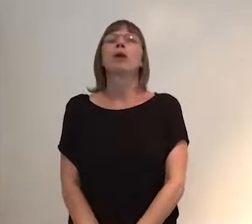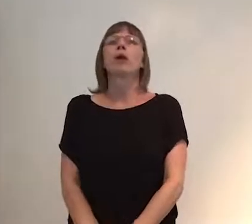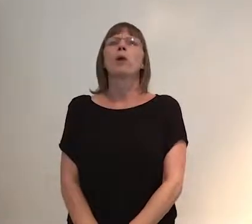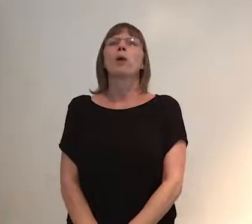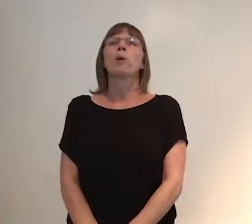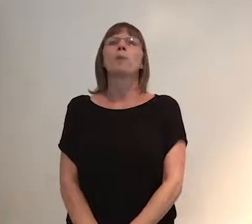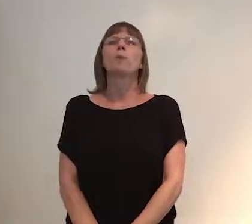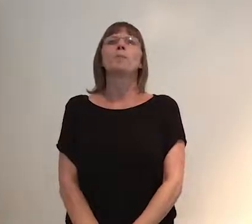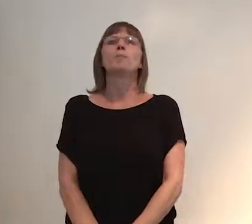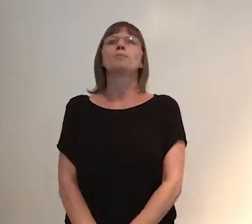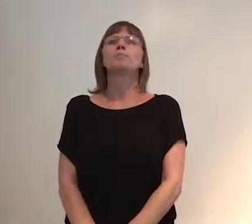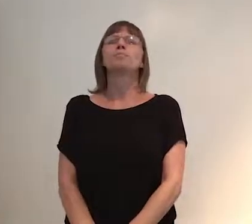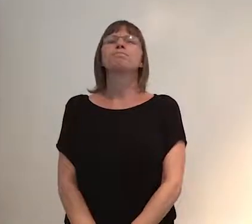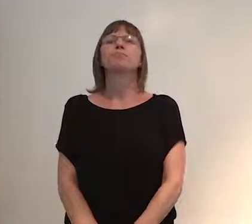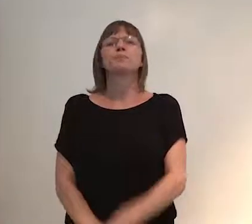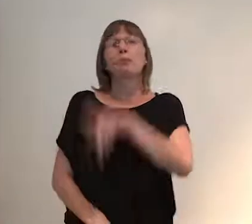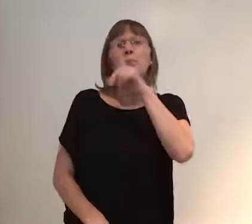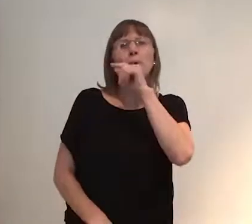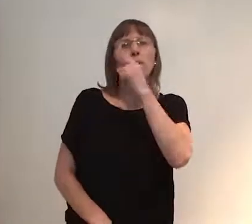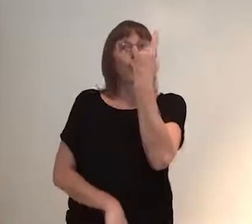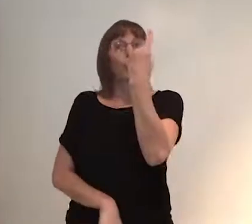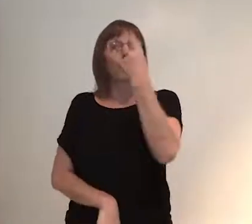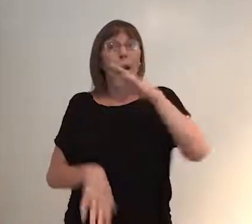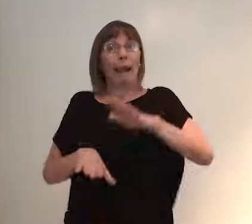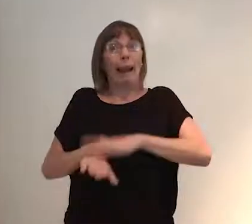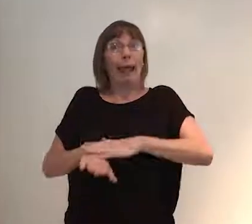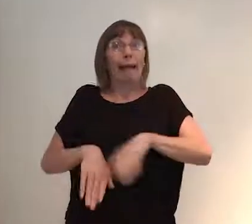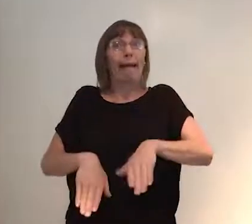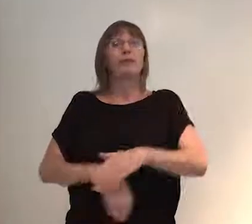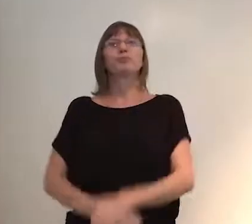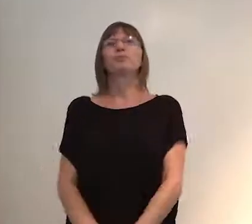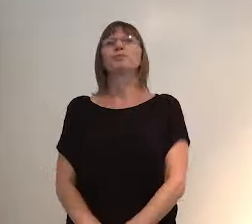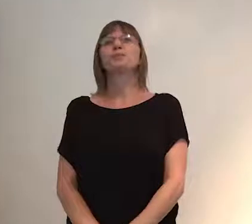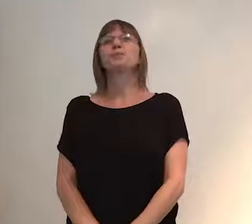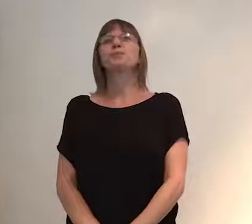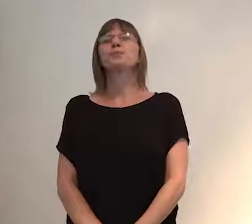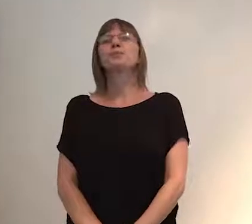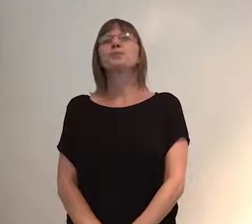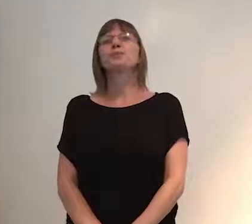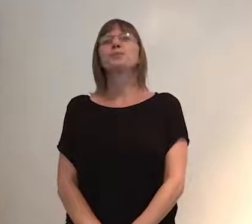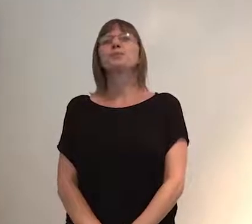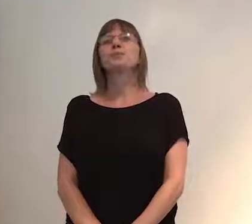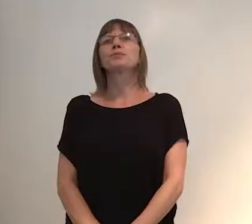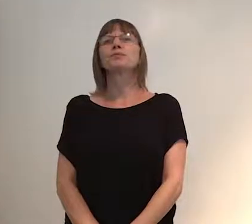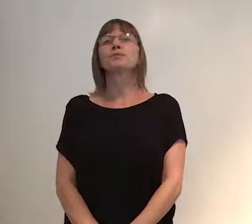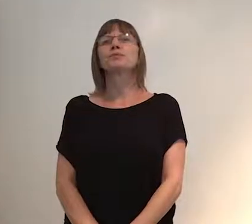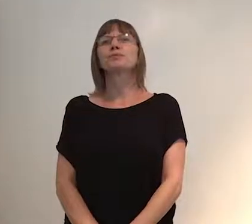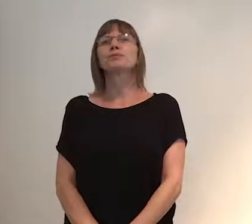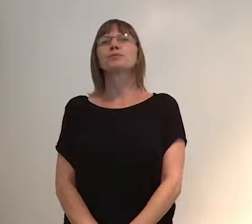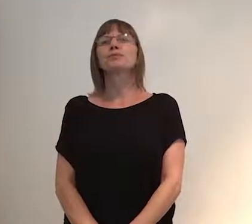And now when you see flamingos stood on one leg, you know exactly how they're doing.